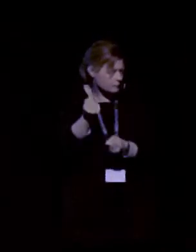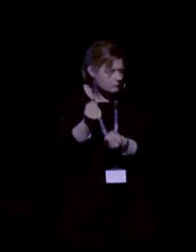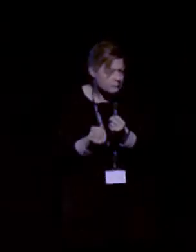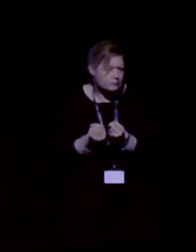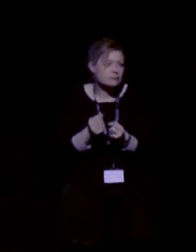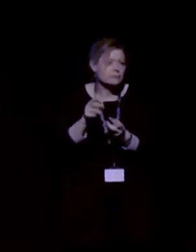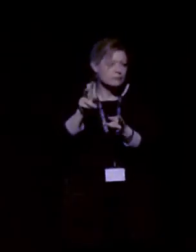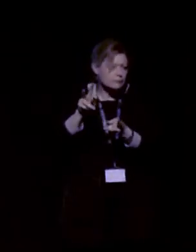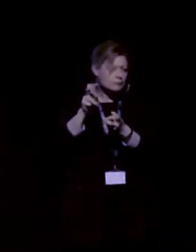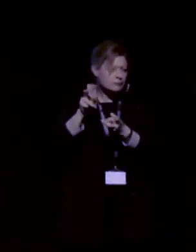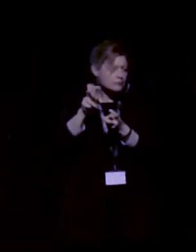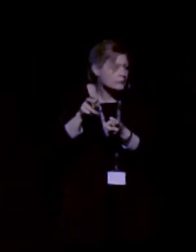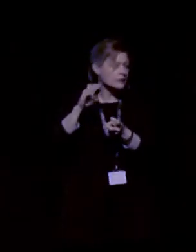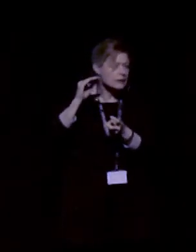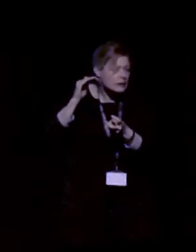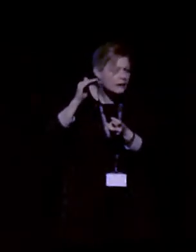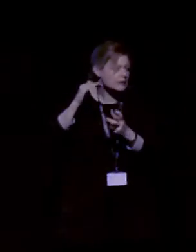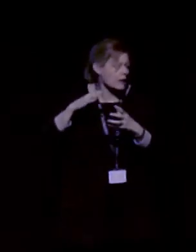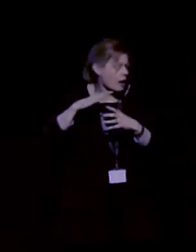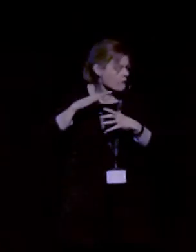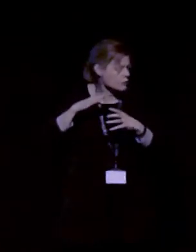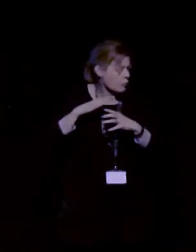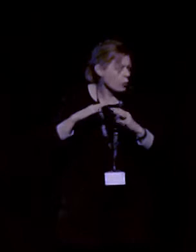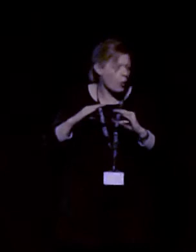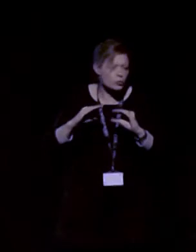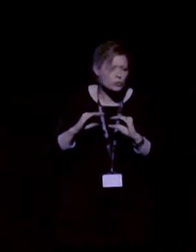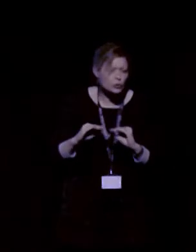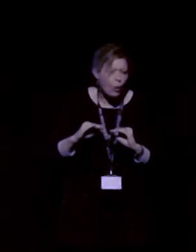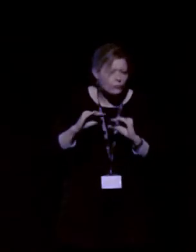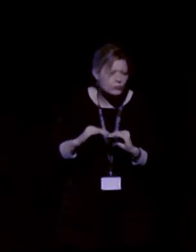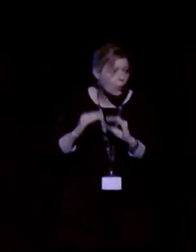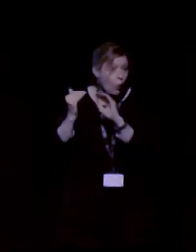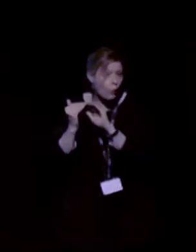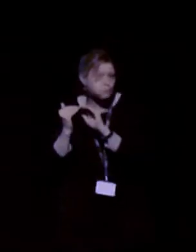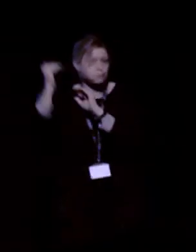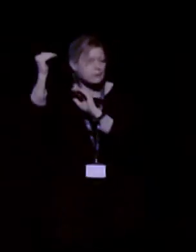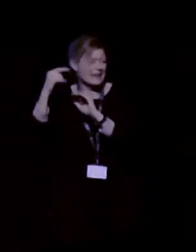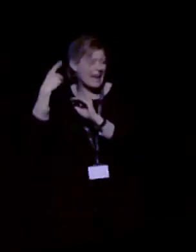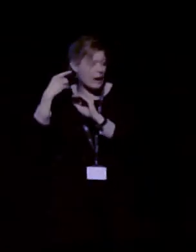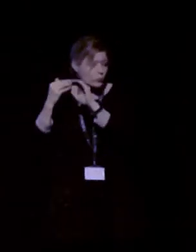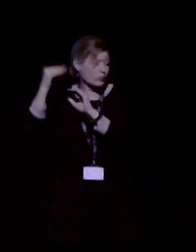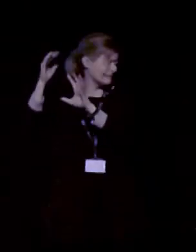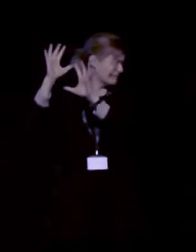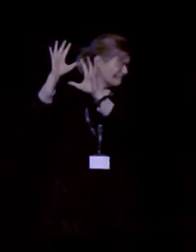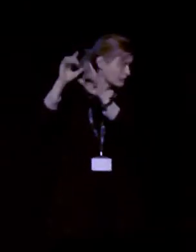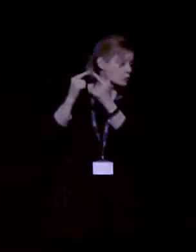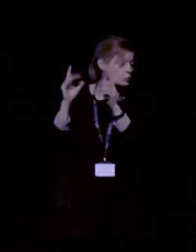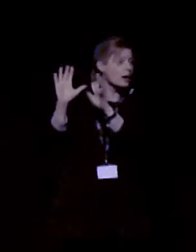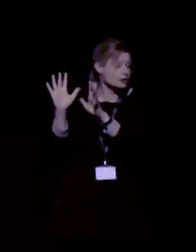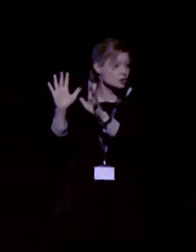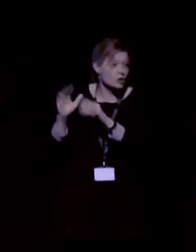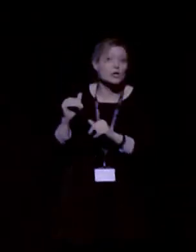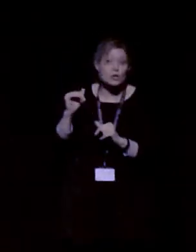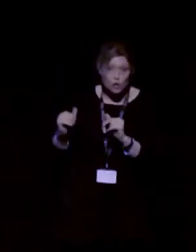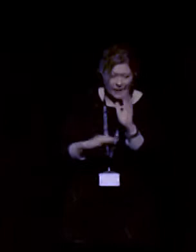or comfortable, or loud, or uncomfortably loud. So they measured the sound level needed to get each of